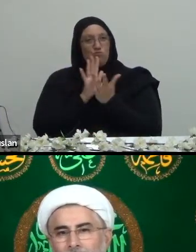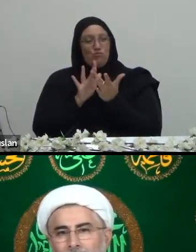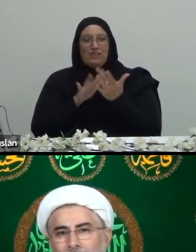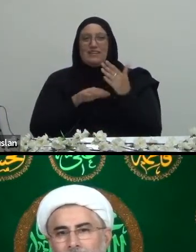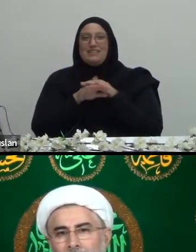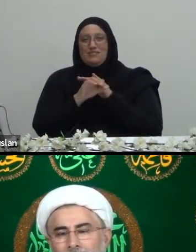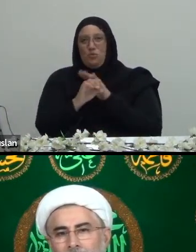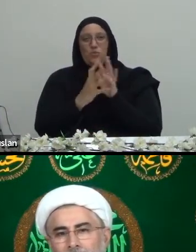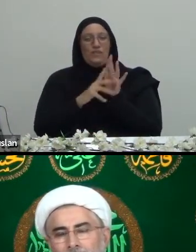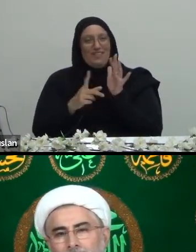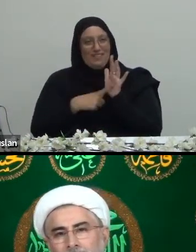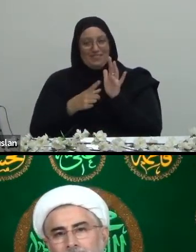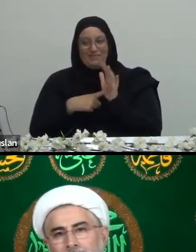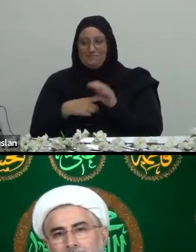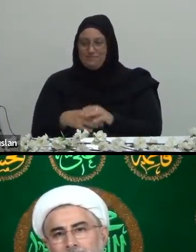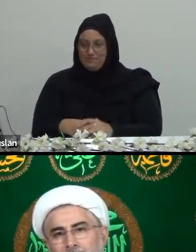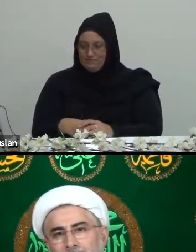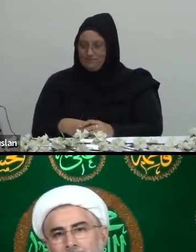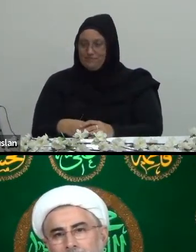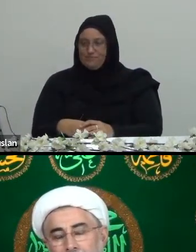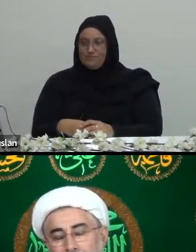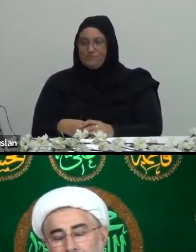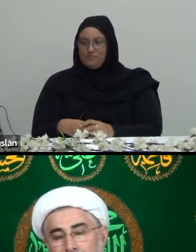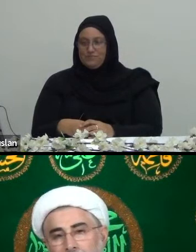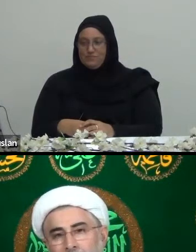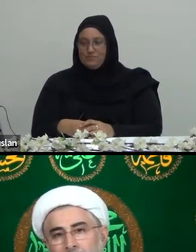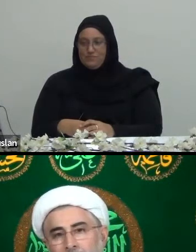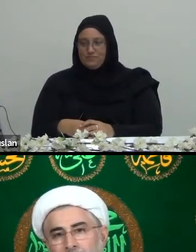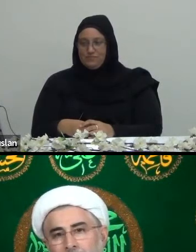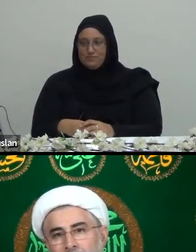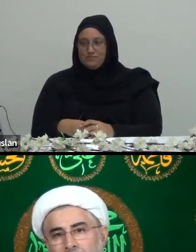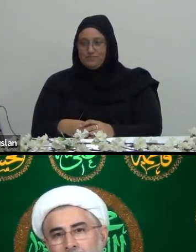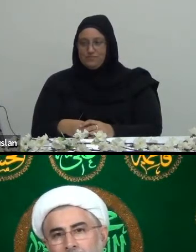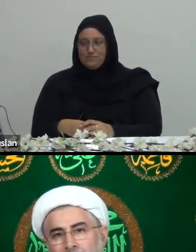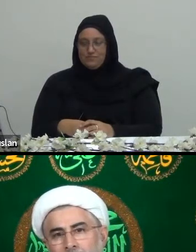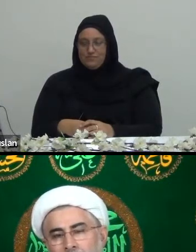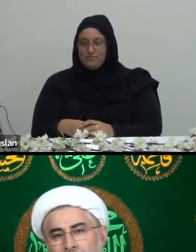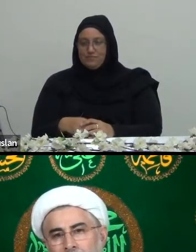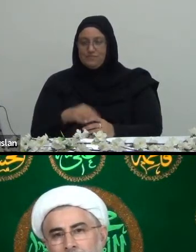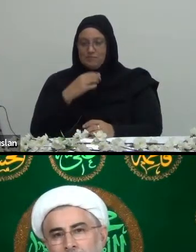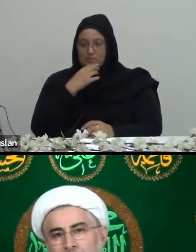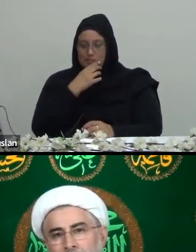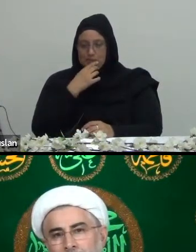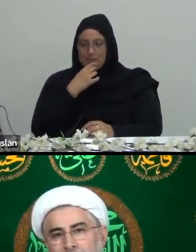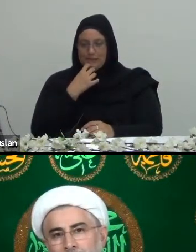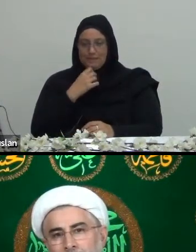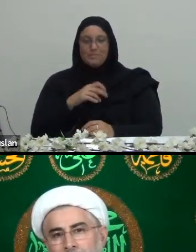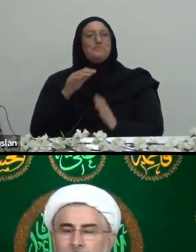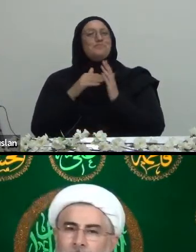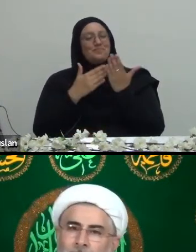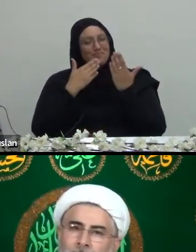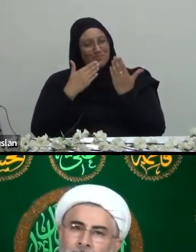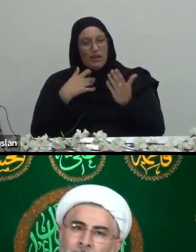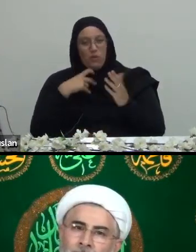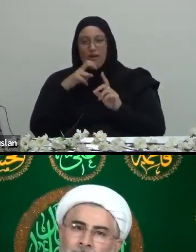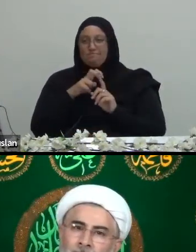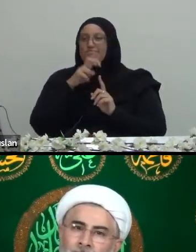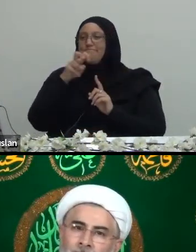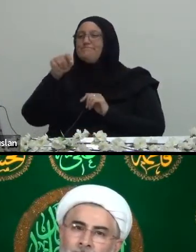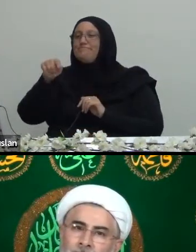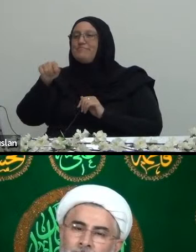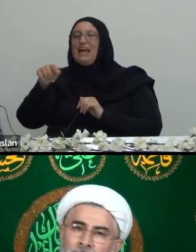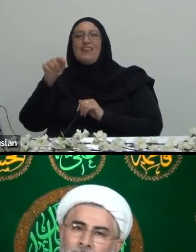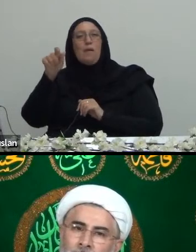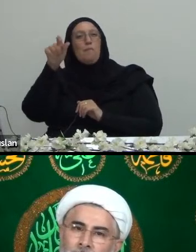Ahsant. Now, I'm just going to jump for a second to the side of the executor or of the potential executor, let's